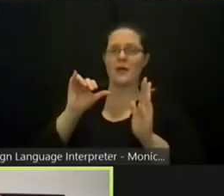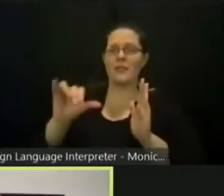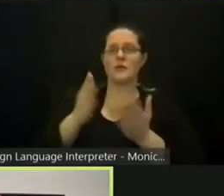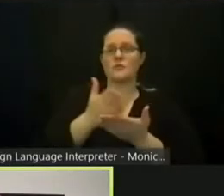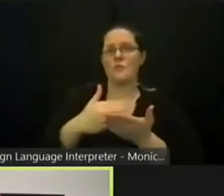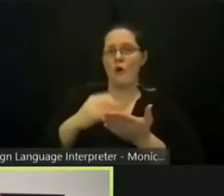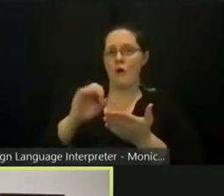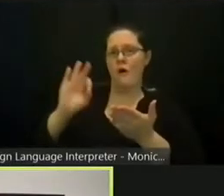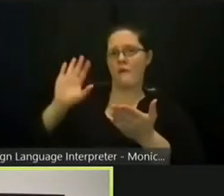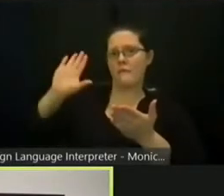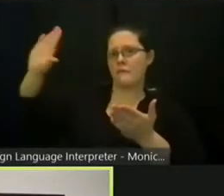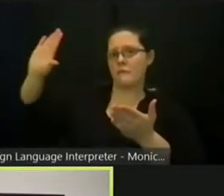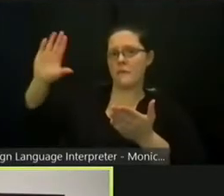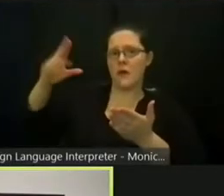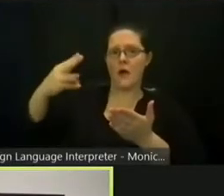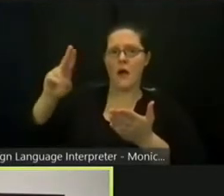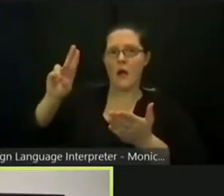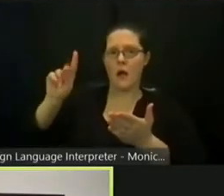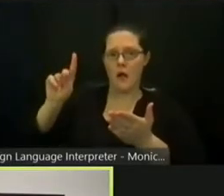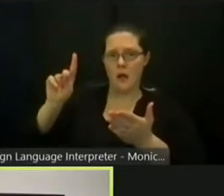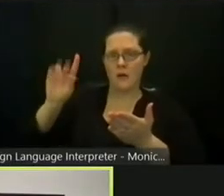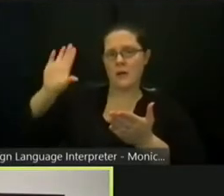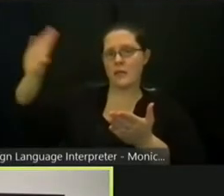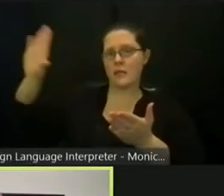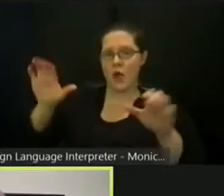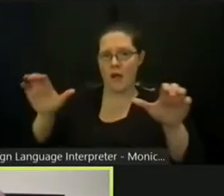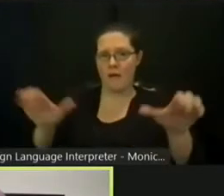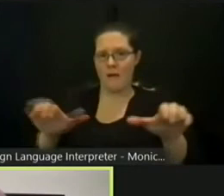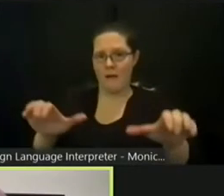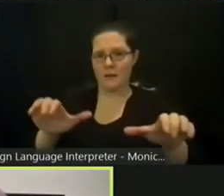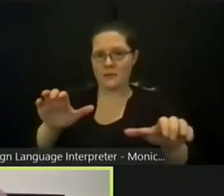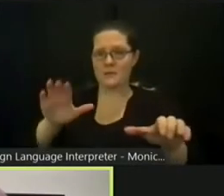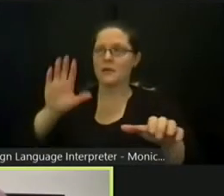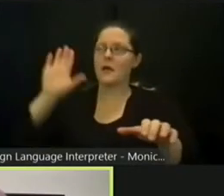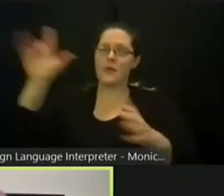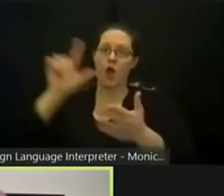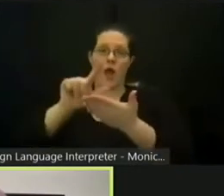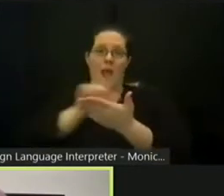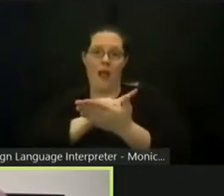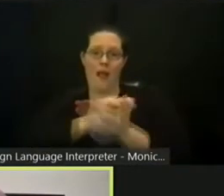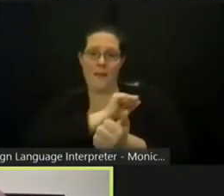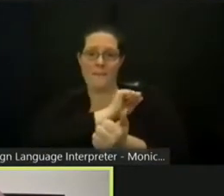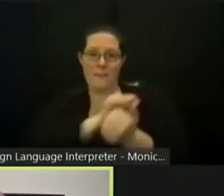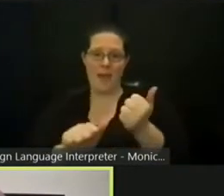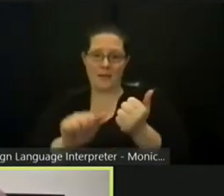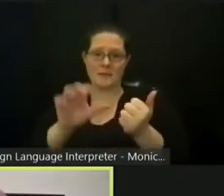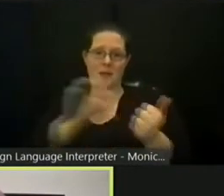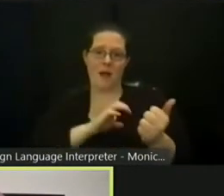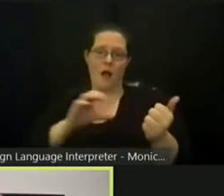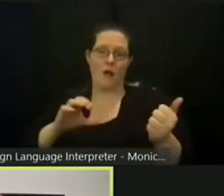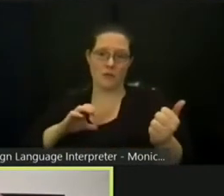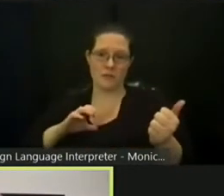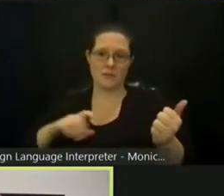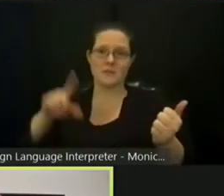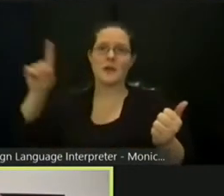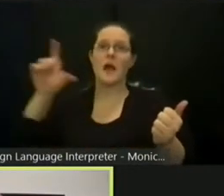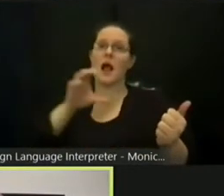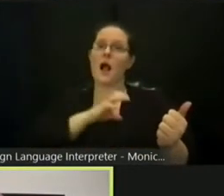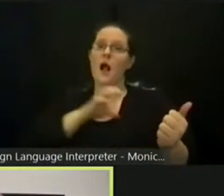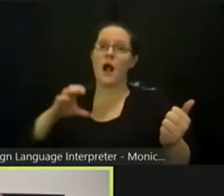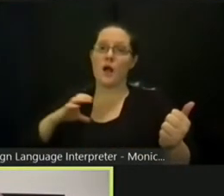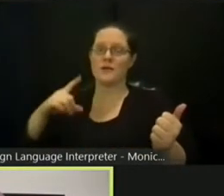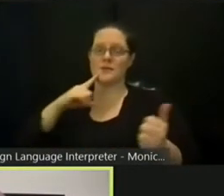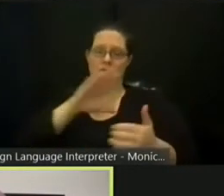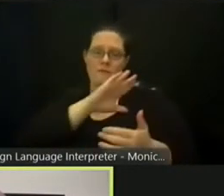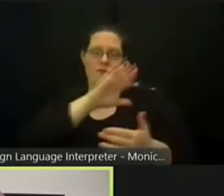HUD Act of one of the HUD Acts passed by Congress. And Section 3 says that for all the dollars